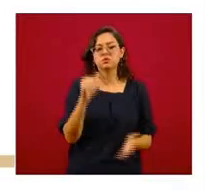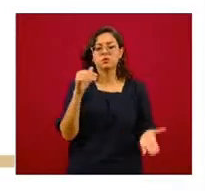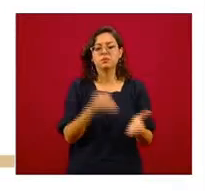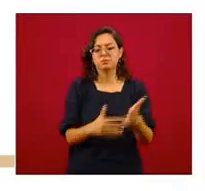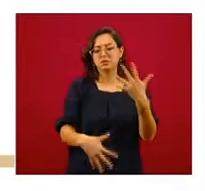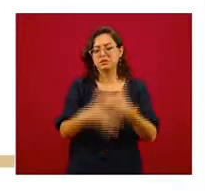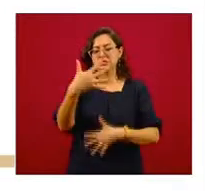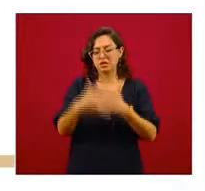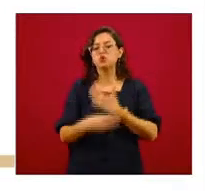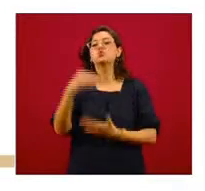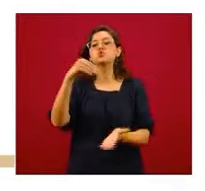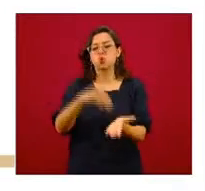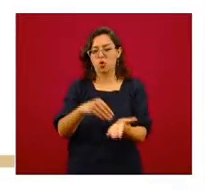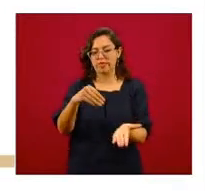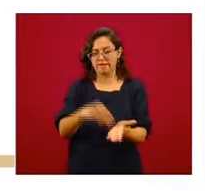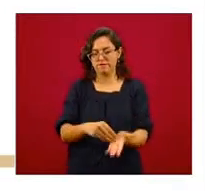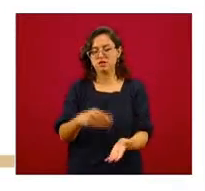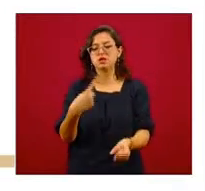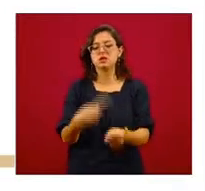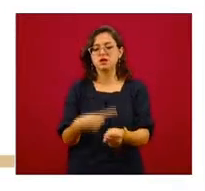active epidemic in Mexico.